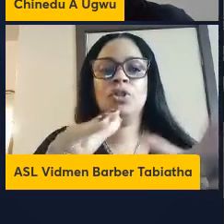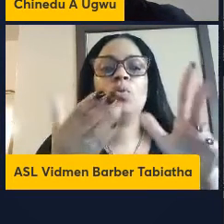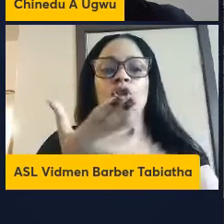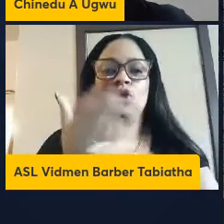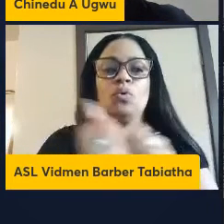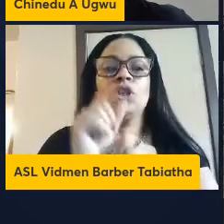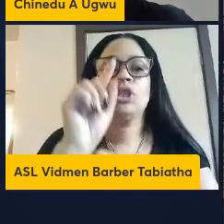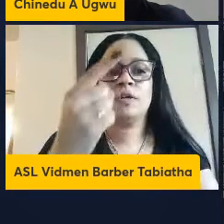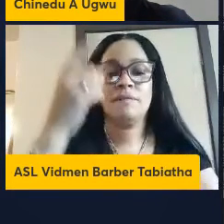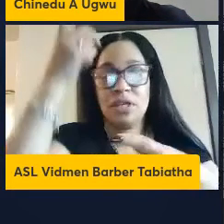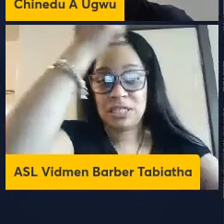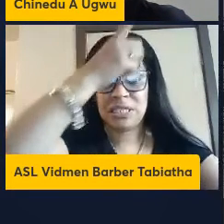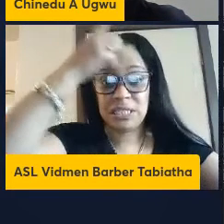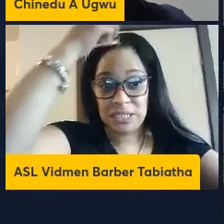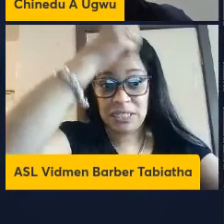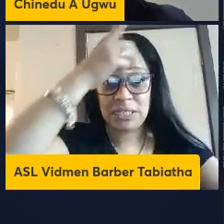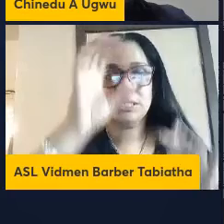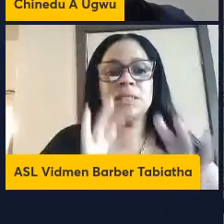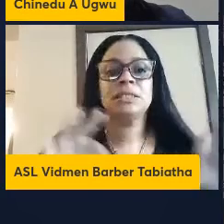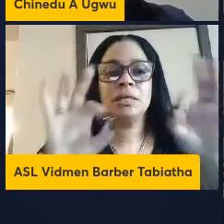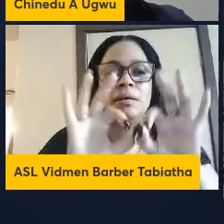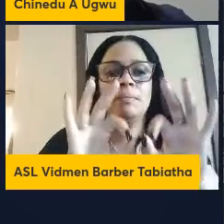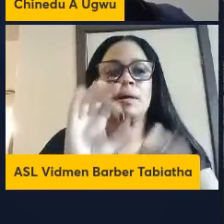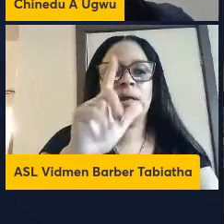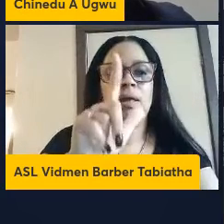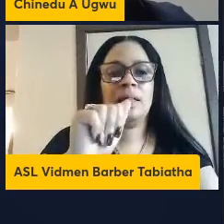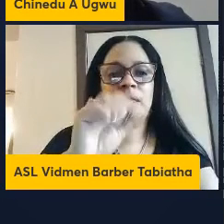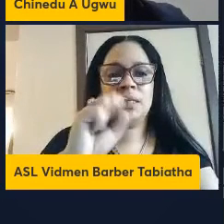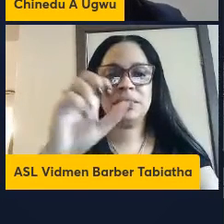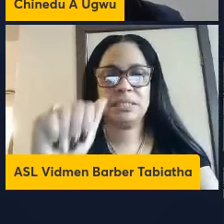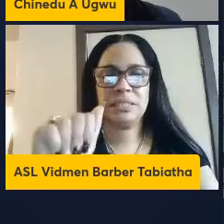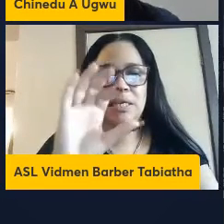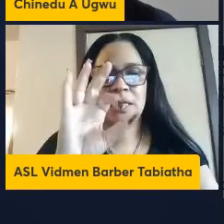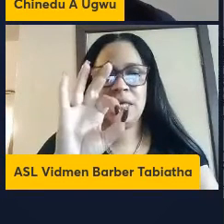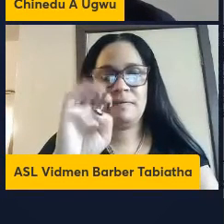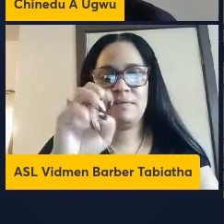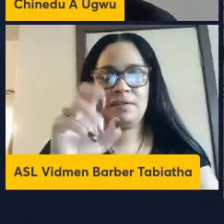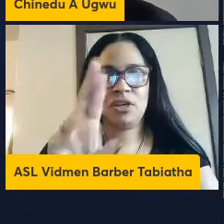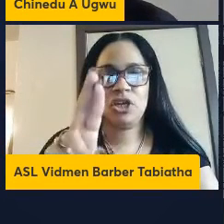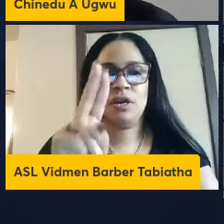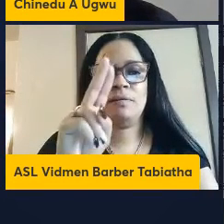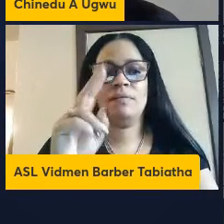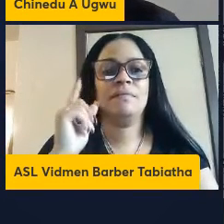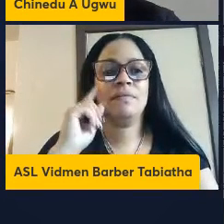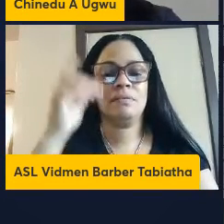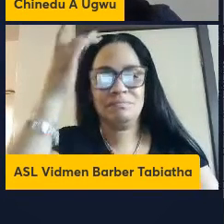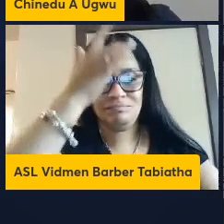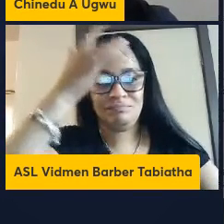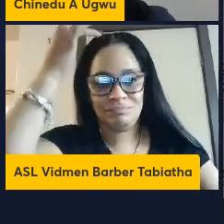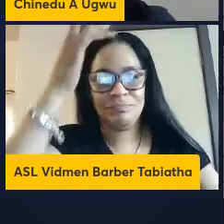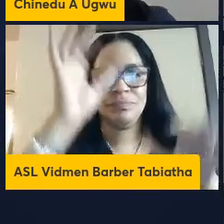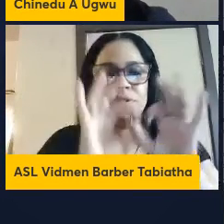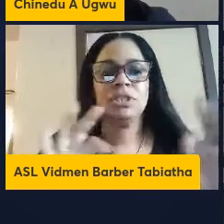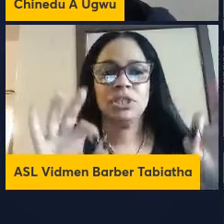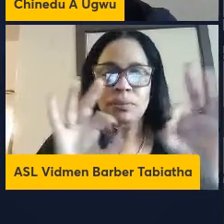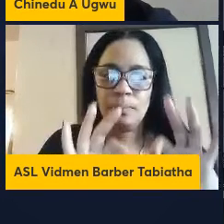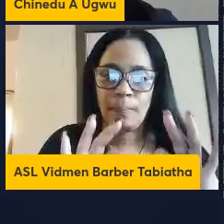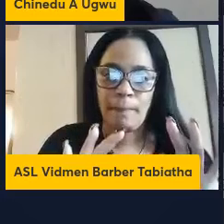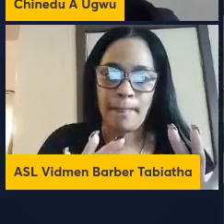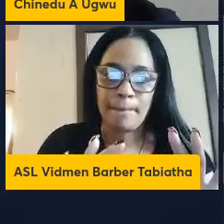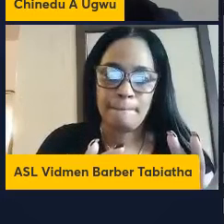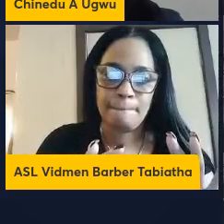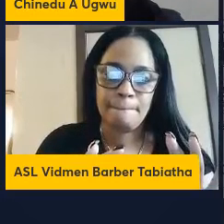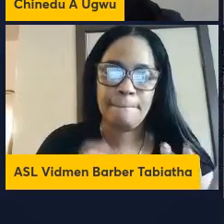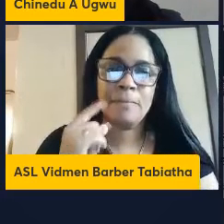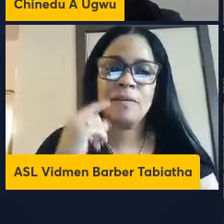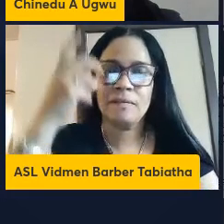do. So the first disease that is important to us is Lassa fever. Lassa fever is an important endemic genotic viral hemorrhagic